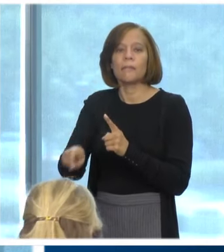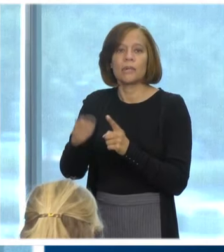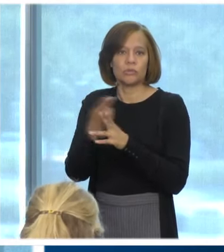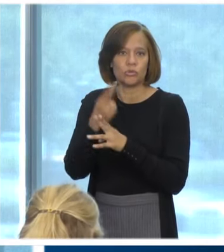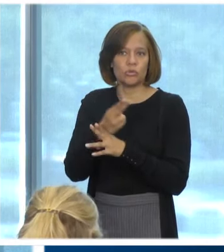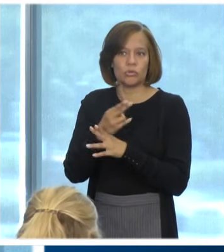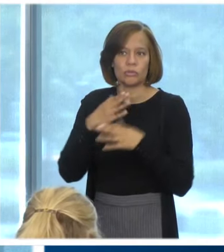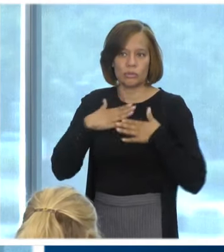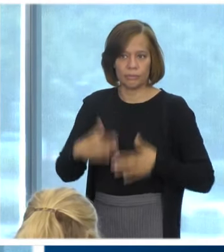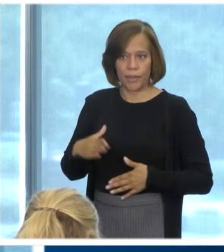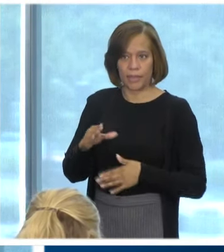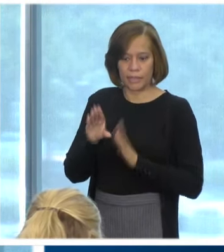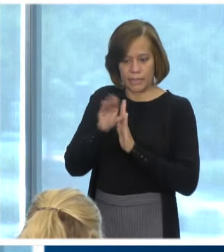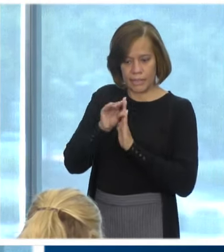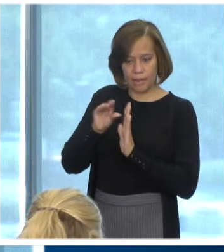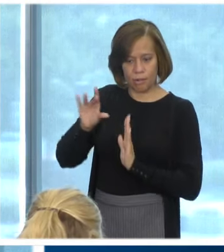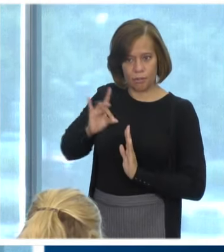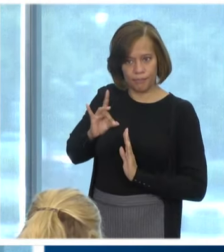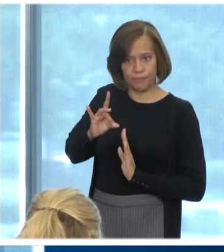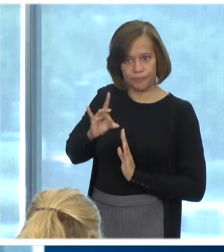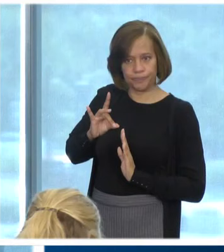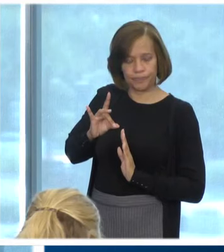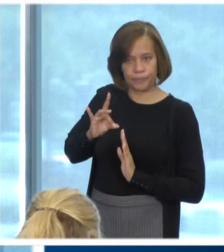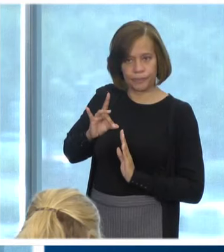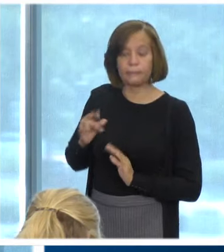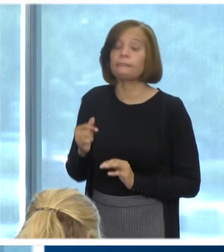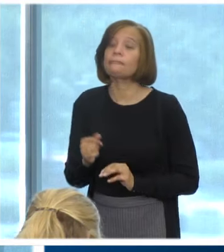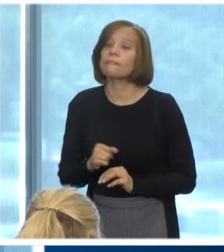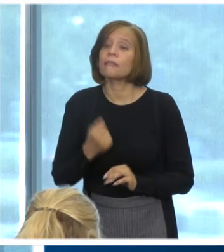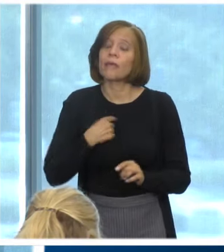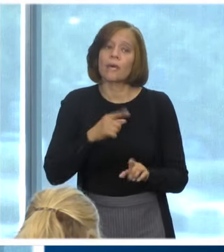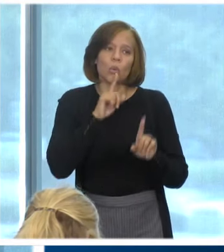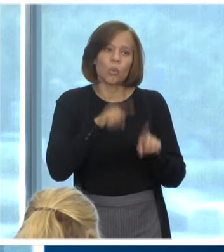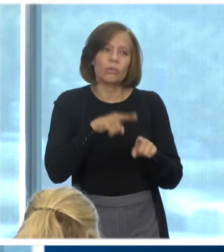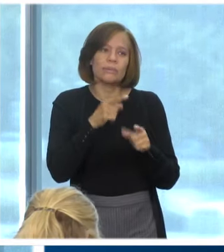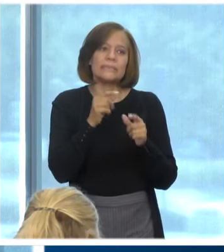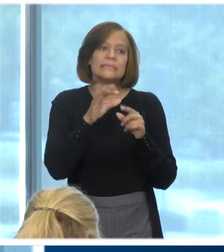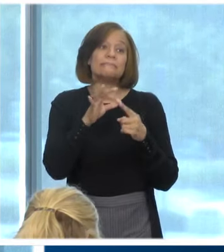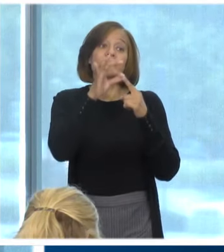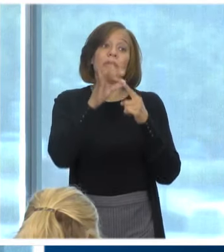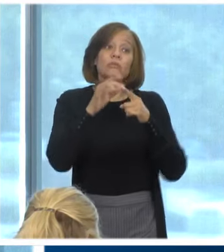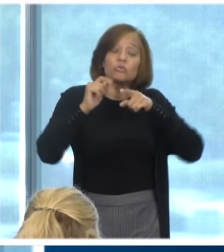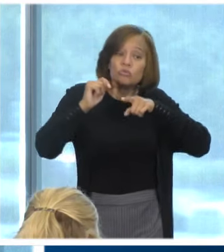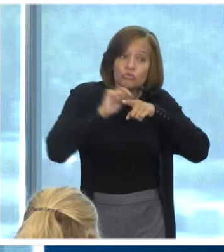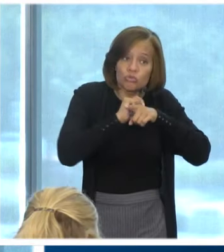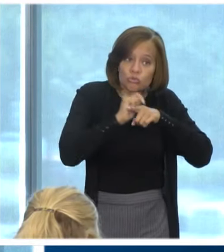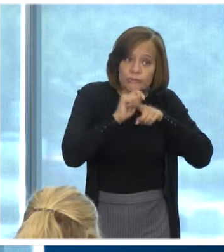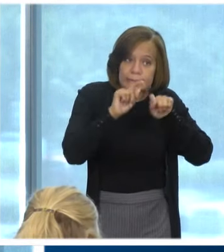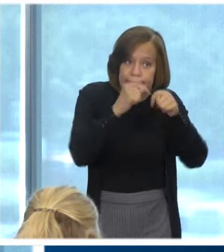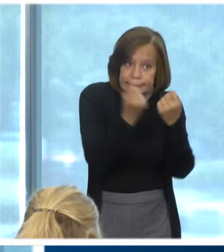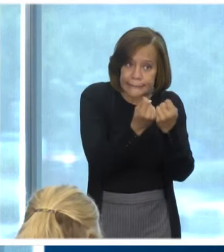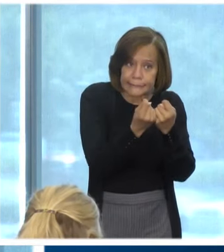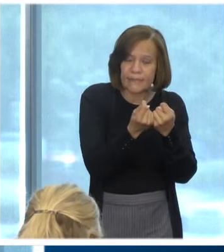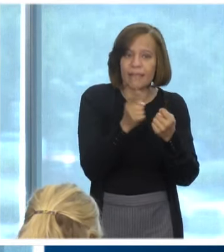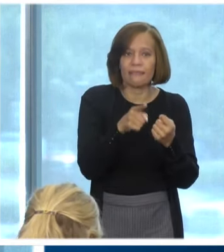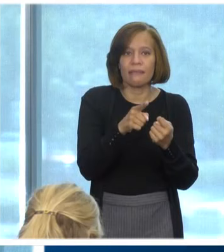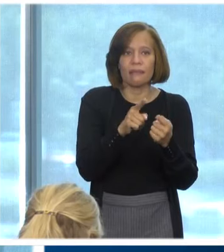cameras. I ordered a specially trained team to be developed to exclusively